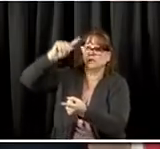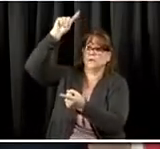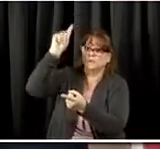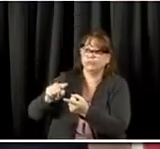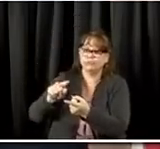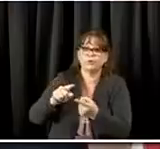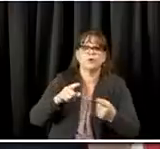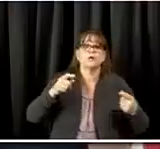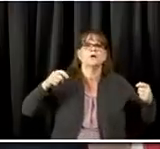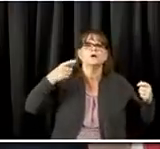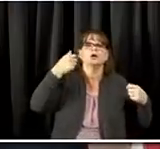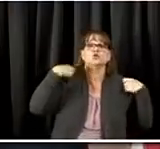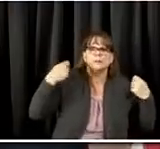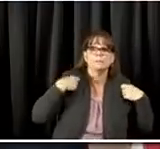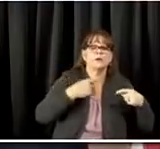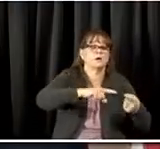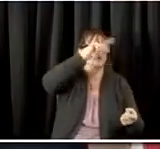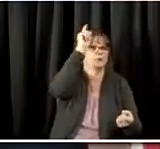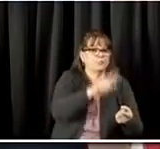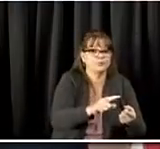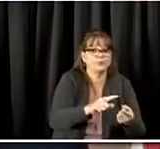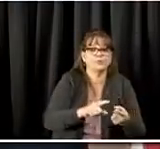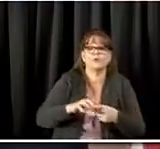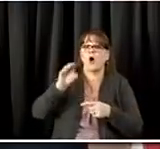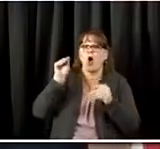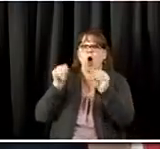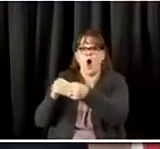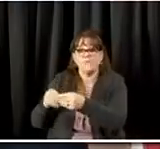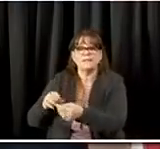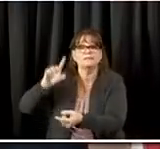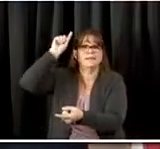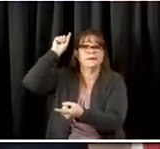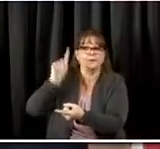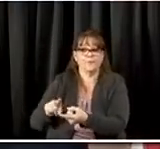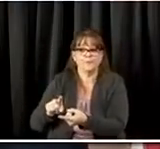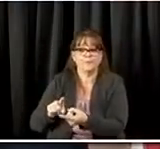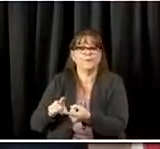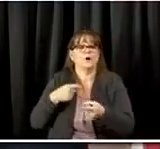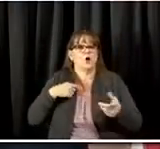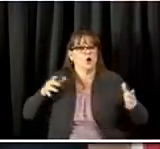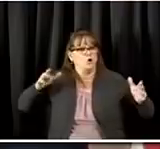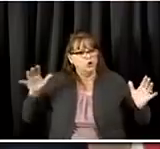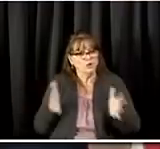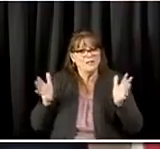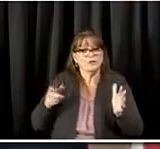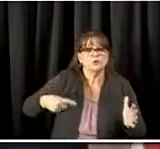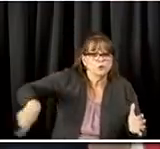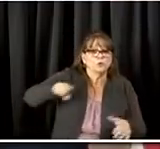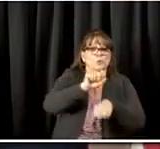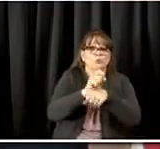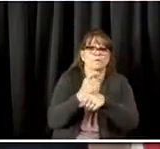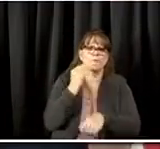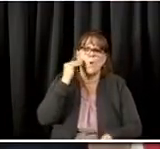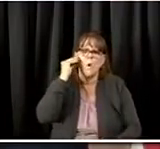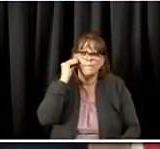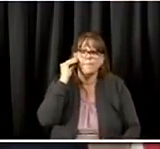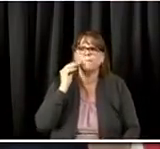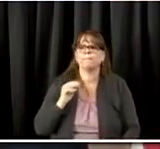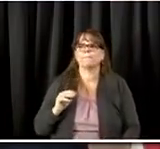offices encourage telecommuting where they can, and have people come in where they need to. So this is a challenge across the board. It's the health